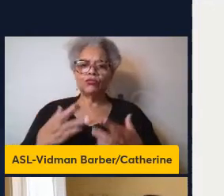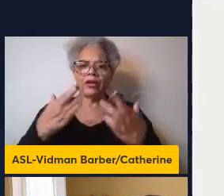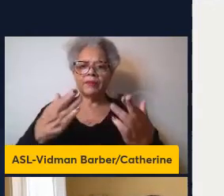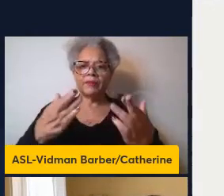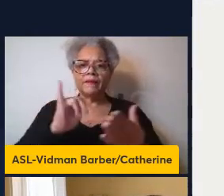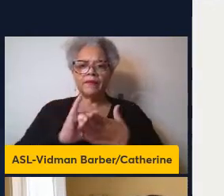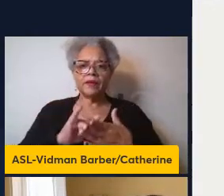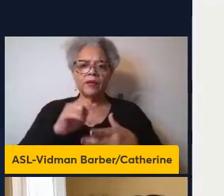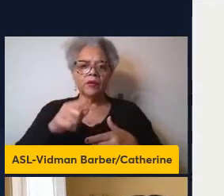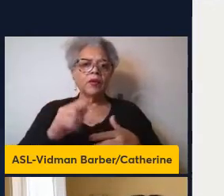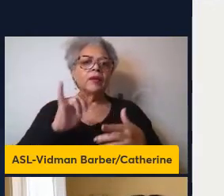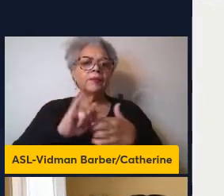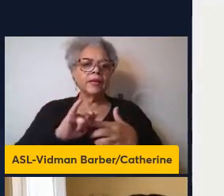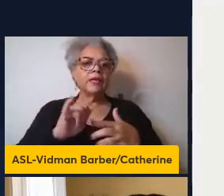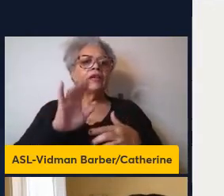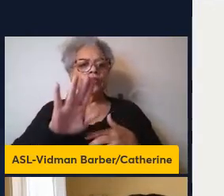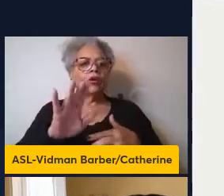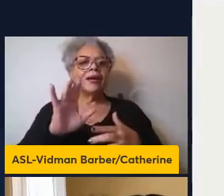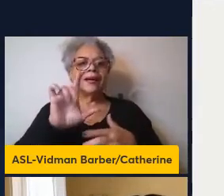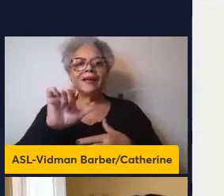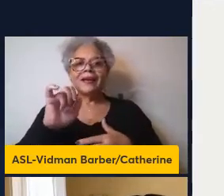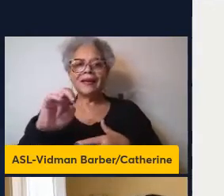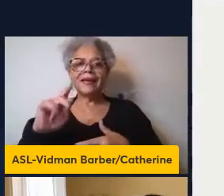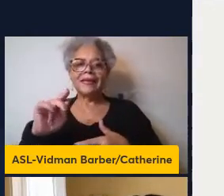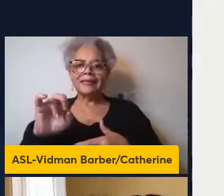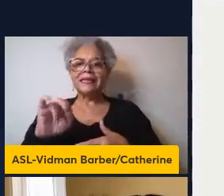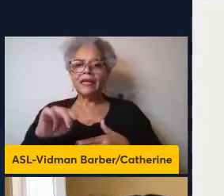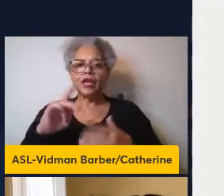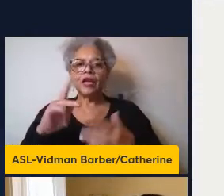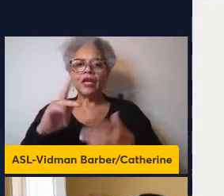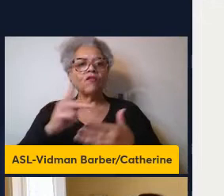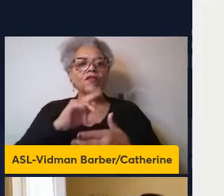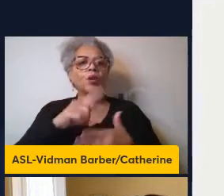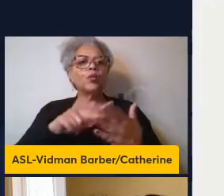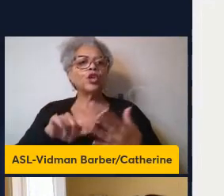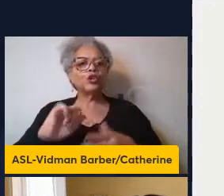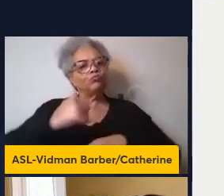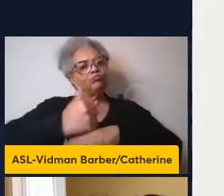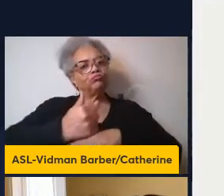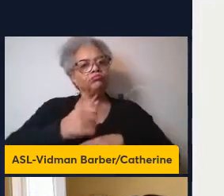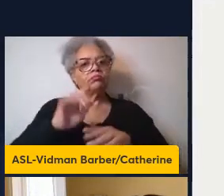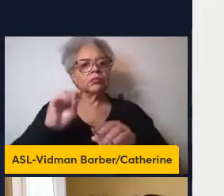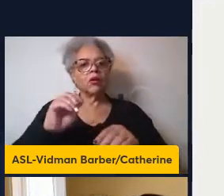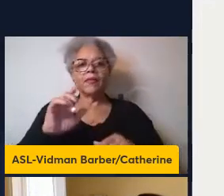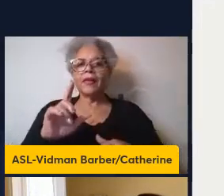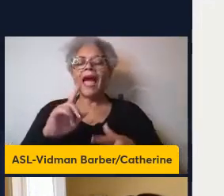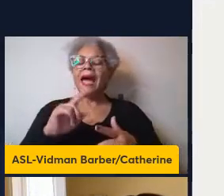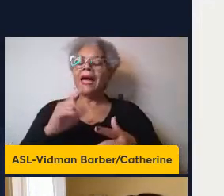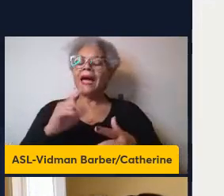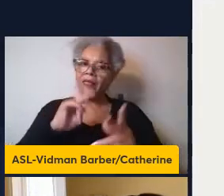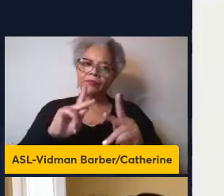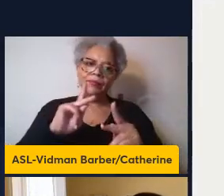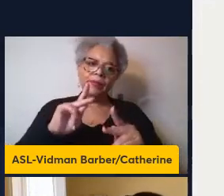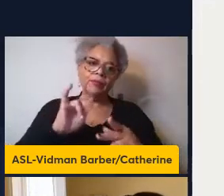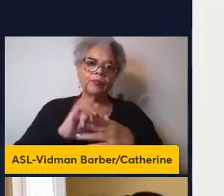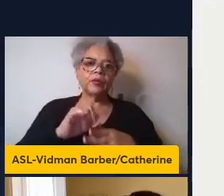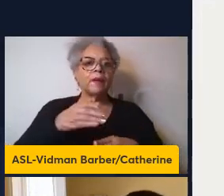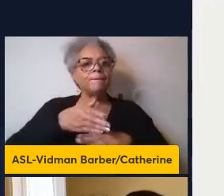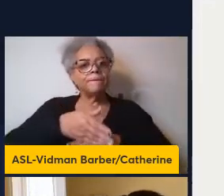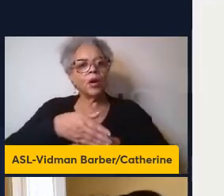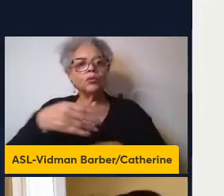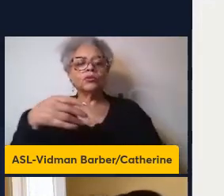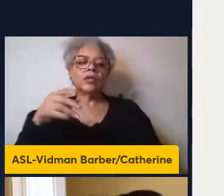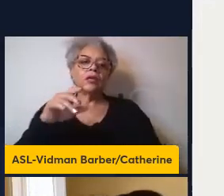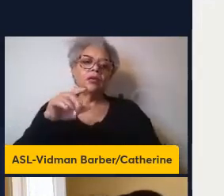fold of your LinkedIn profile. What are you putting there? A lot of the time, I see people put postdoctoral fellow